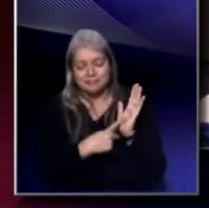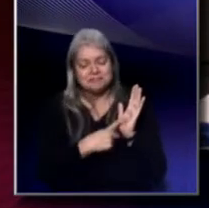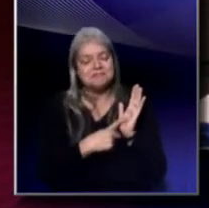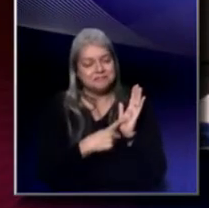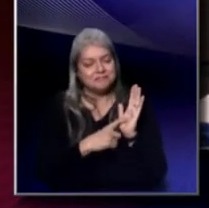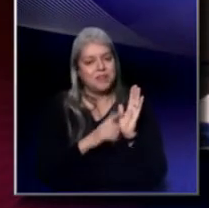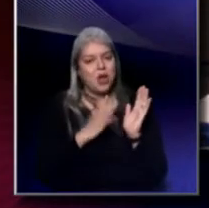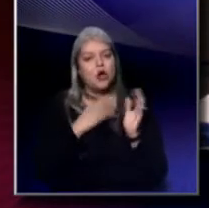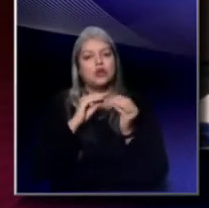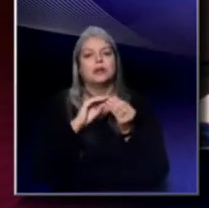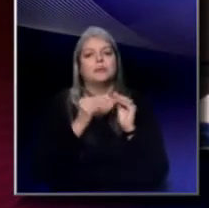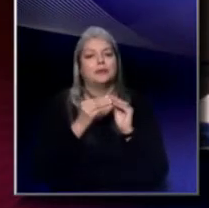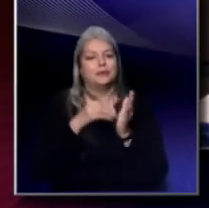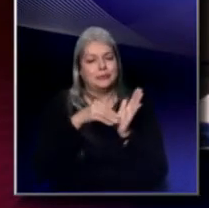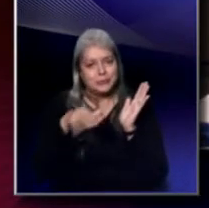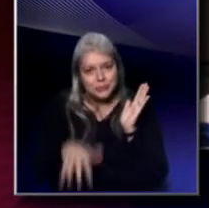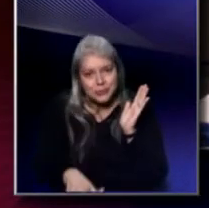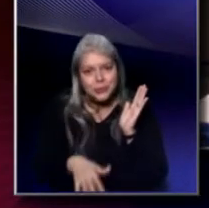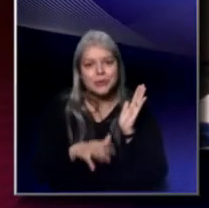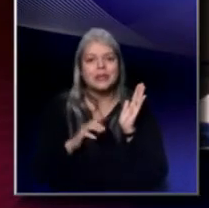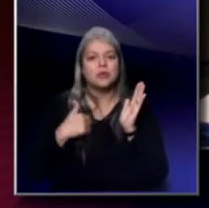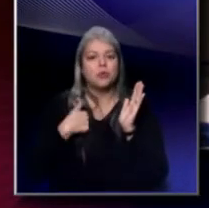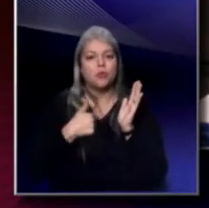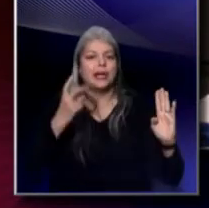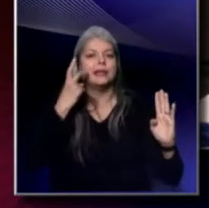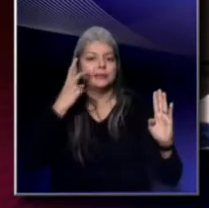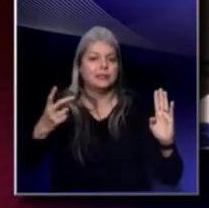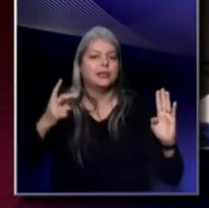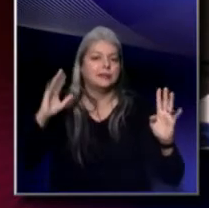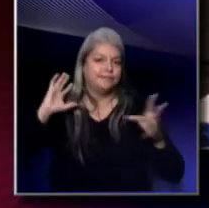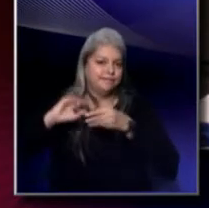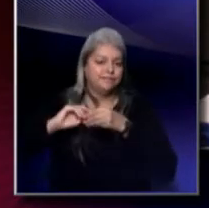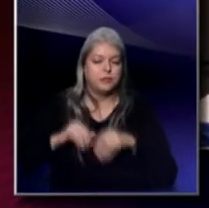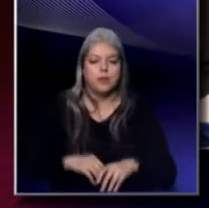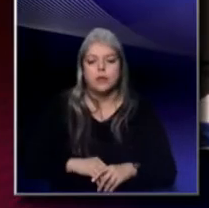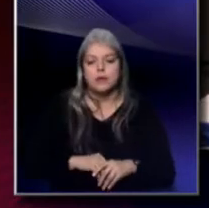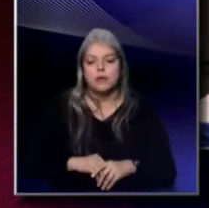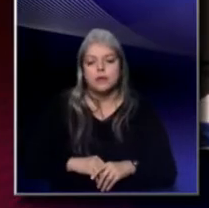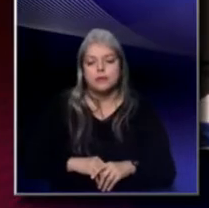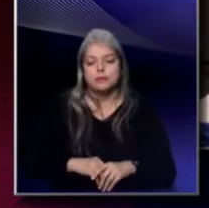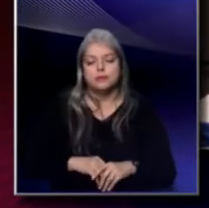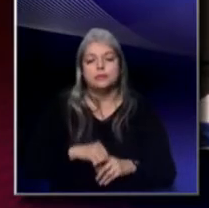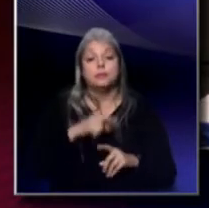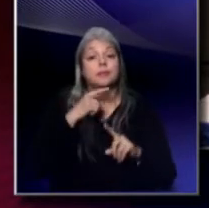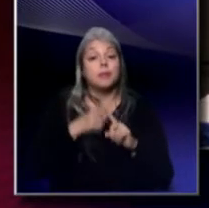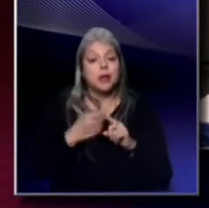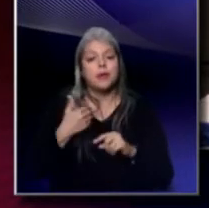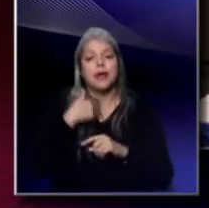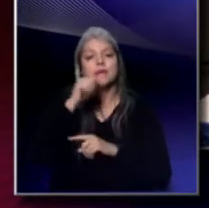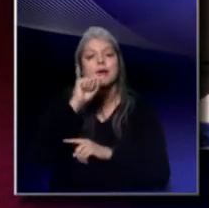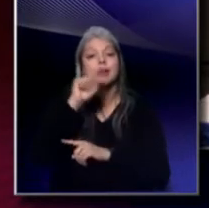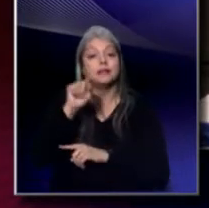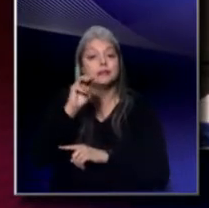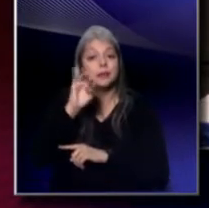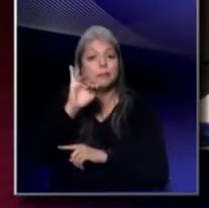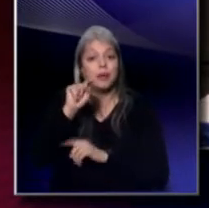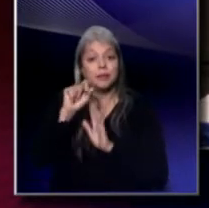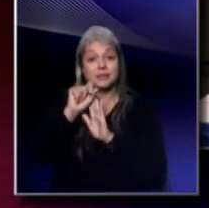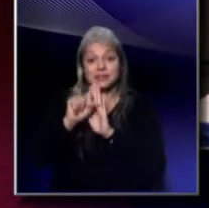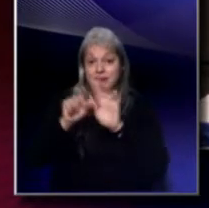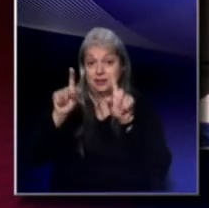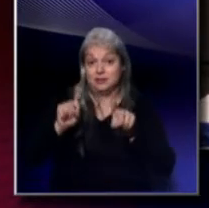the students are, where we are providing service. We also have the AZ merit scores,